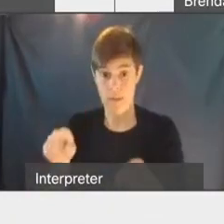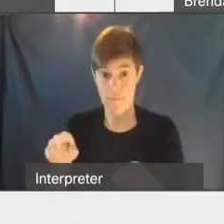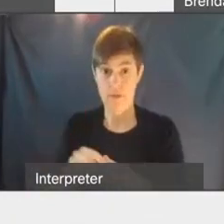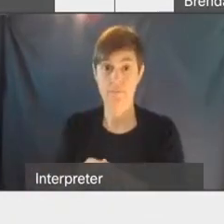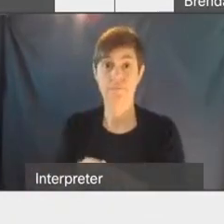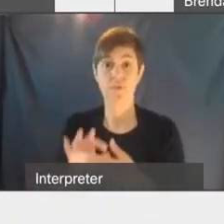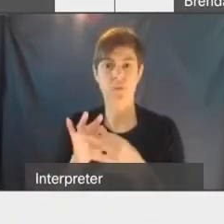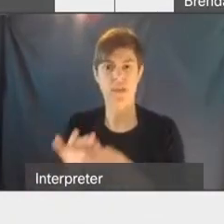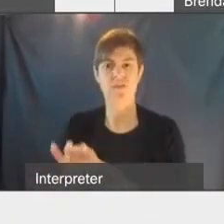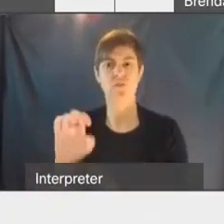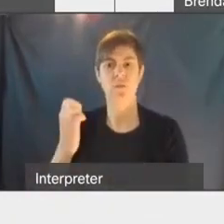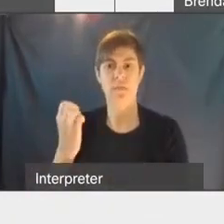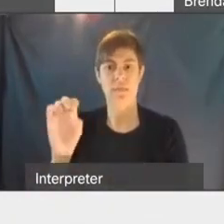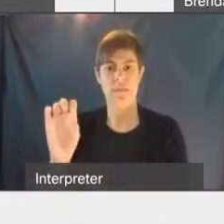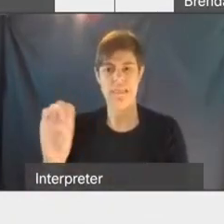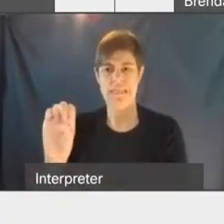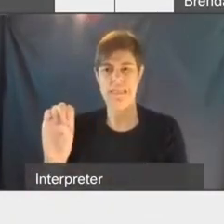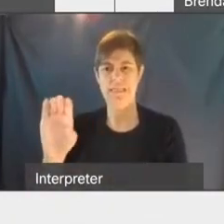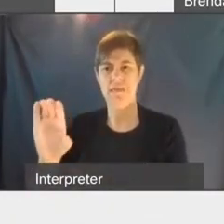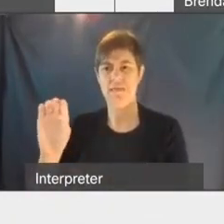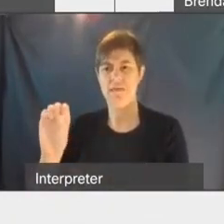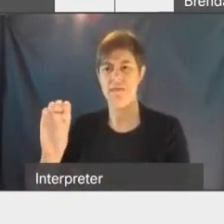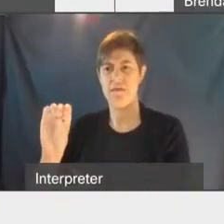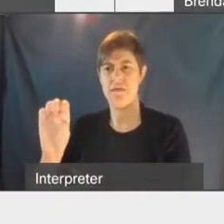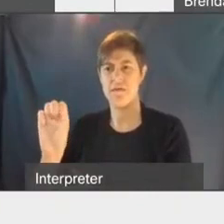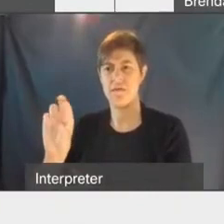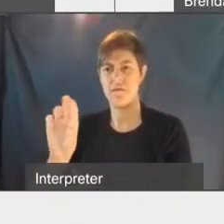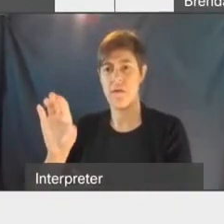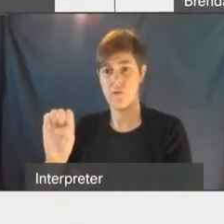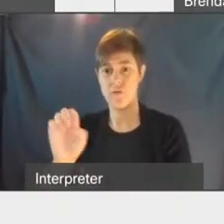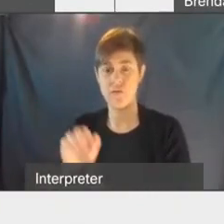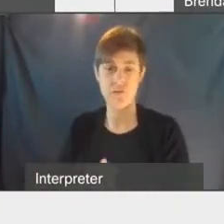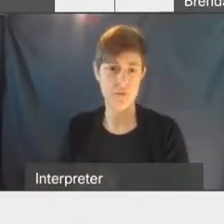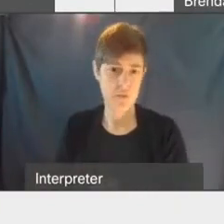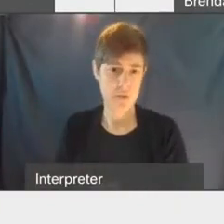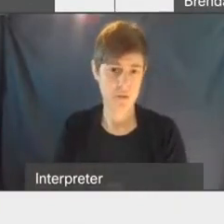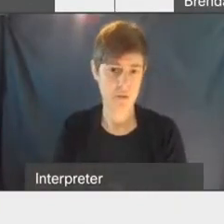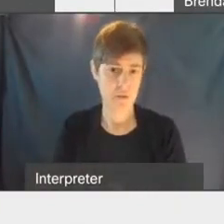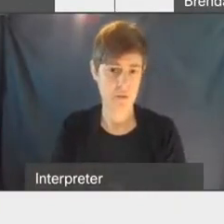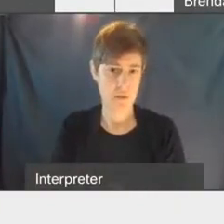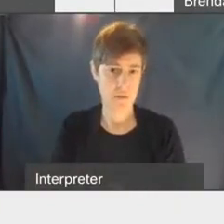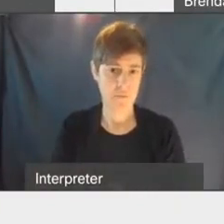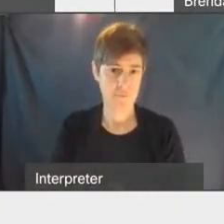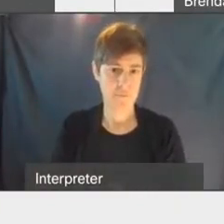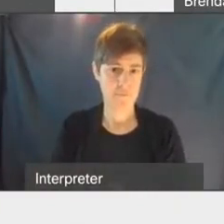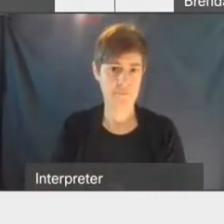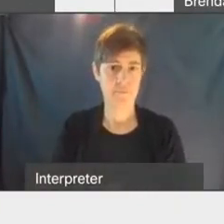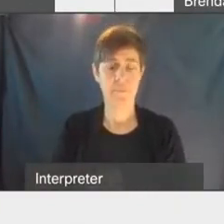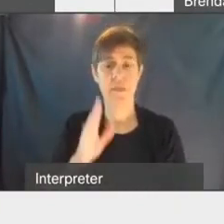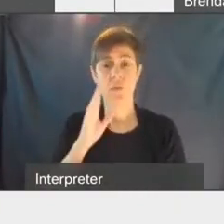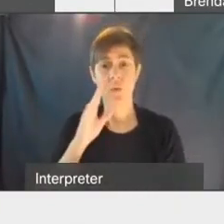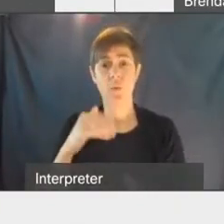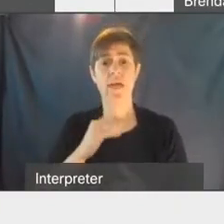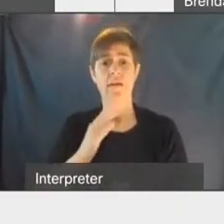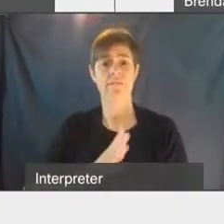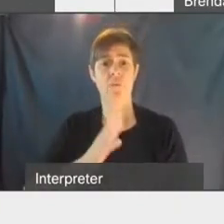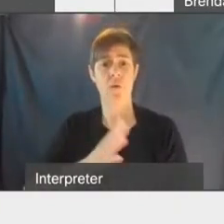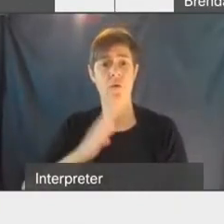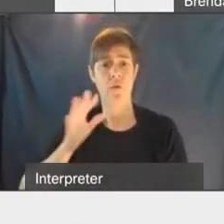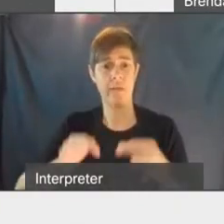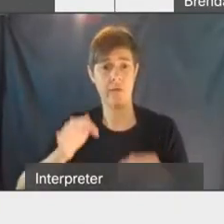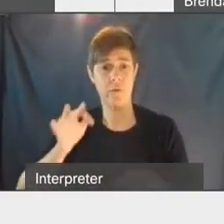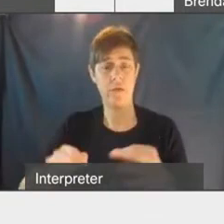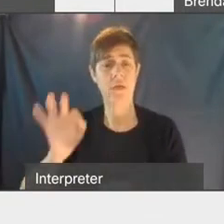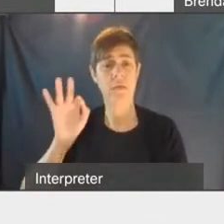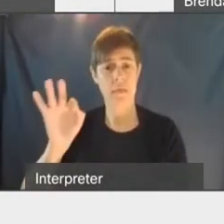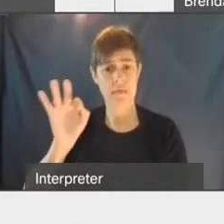e-commerce. Mentioned earlier, submission of welcome, formal hearings and testimony returned